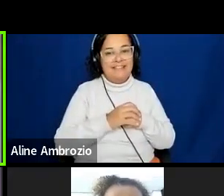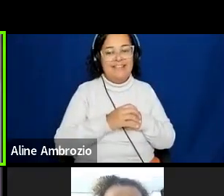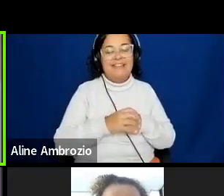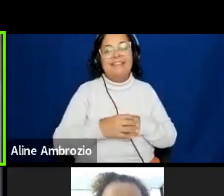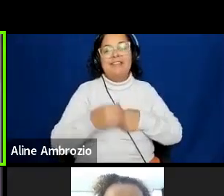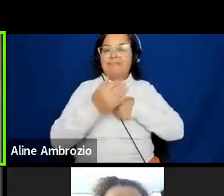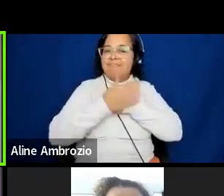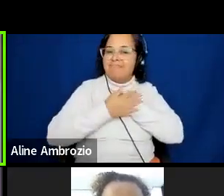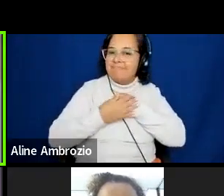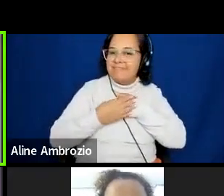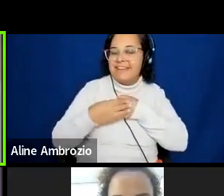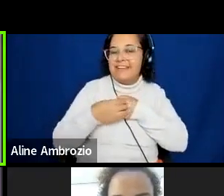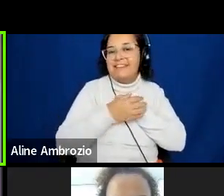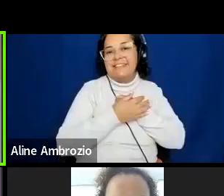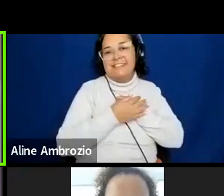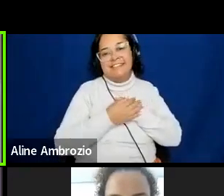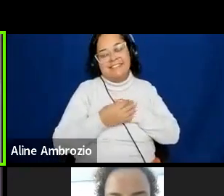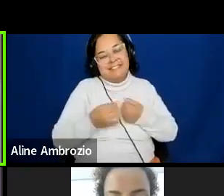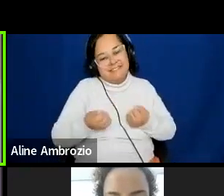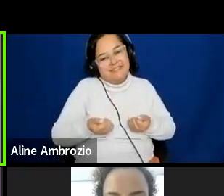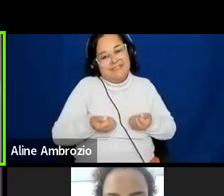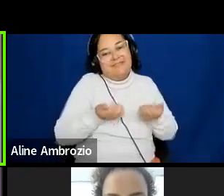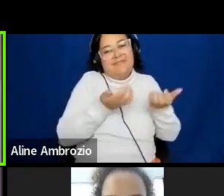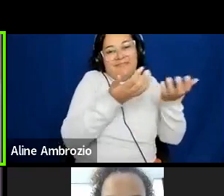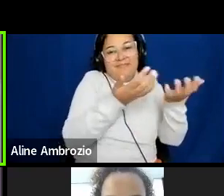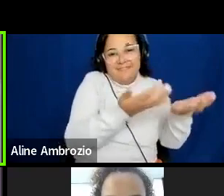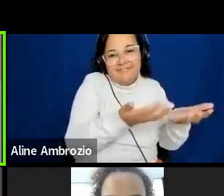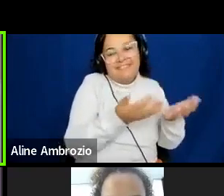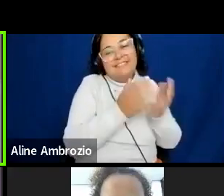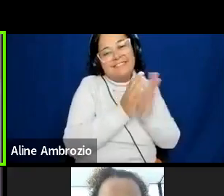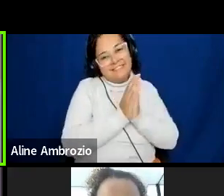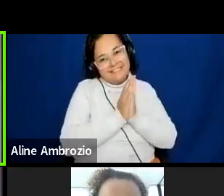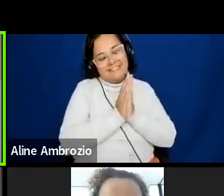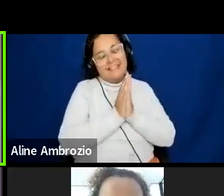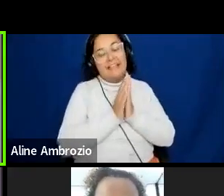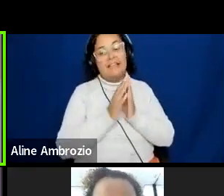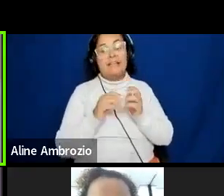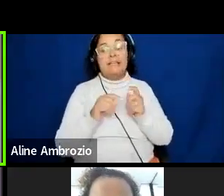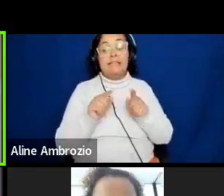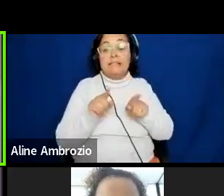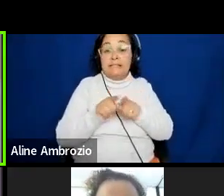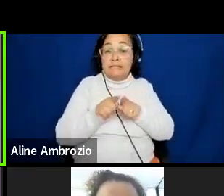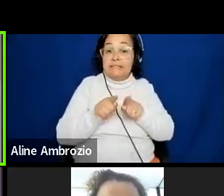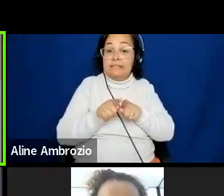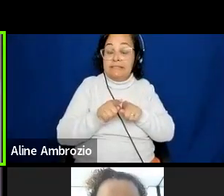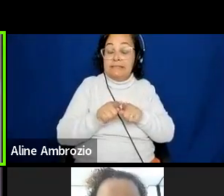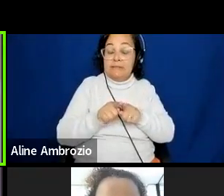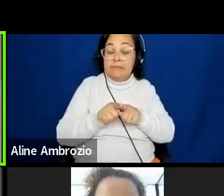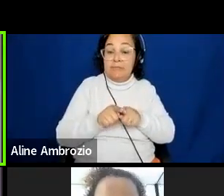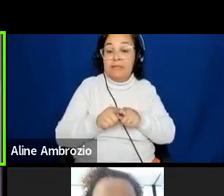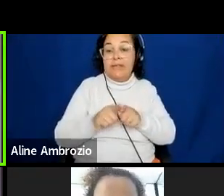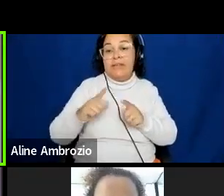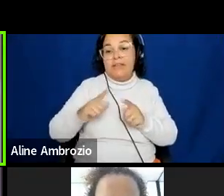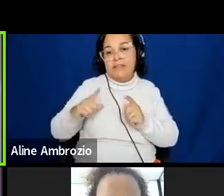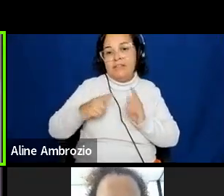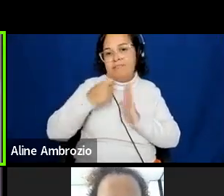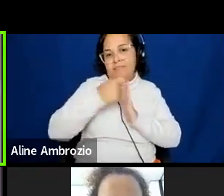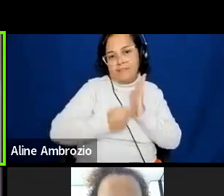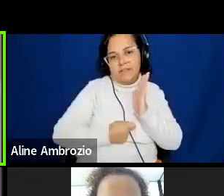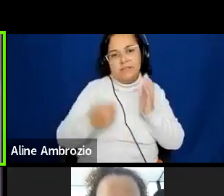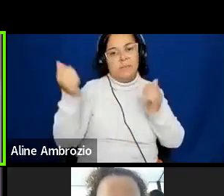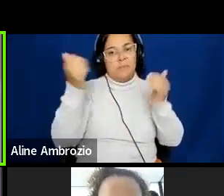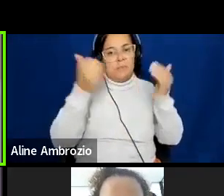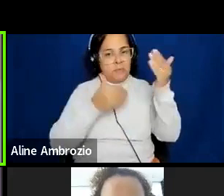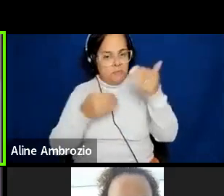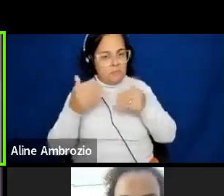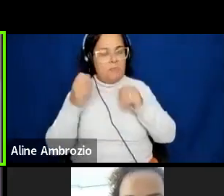grateful. I should also say that I have the texts and the PowerPoint slides, which will be